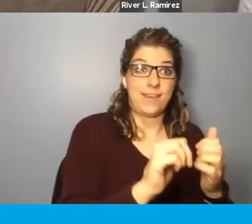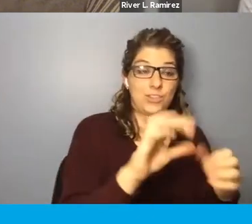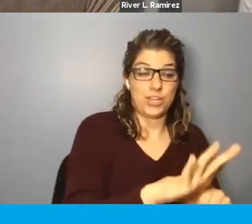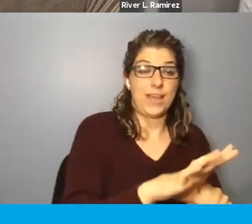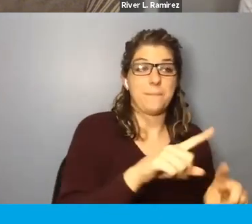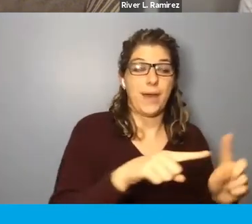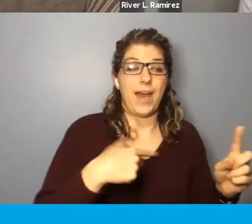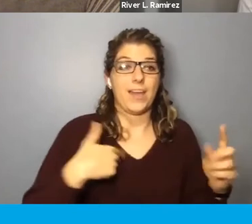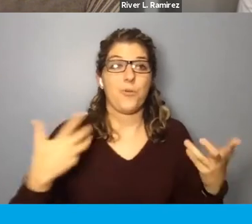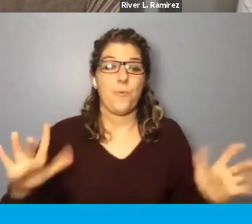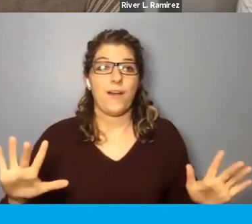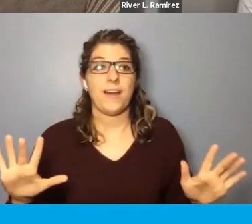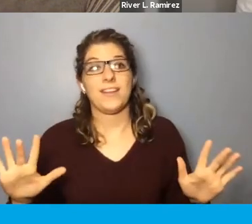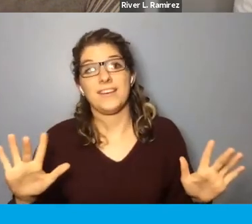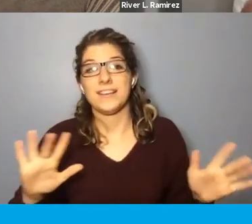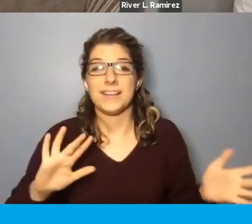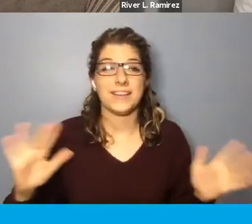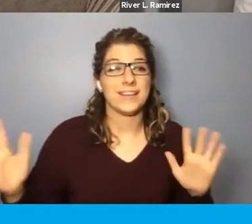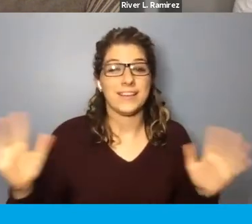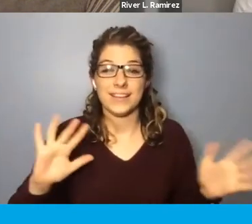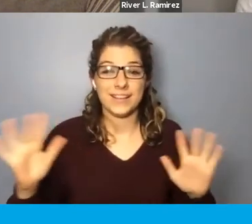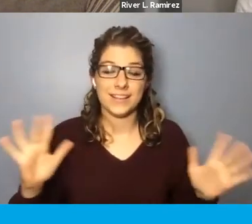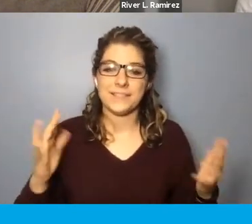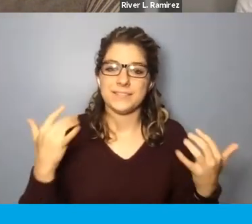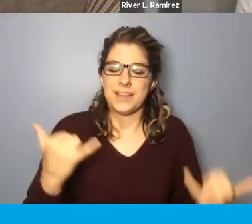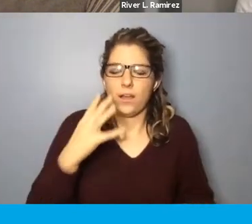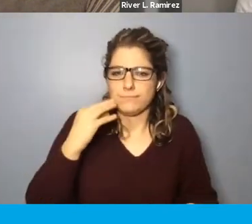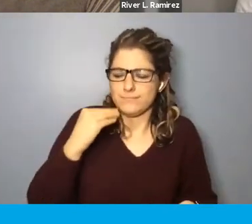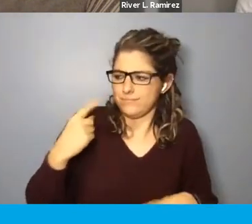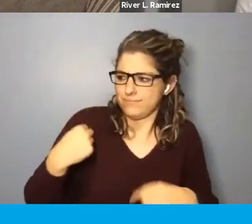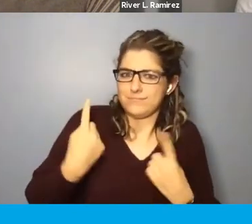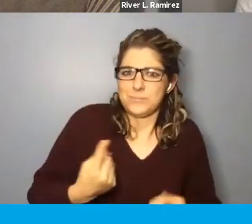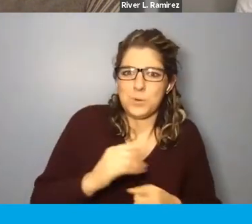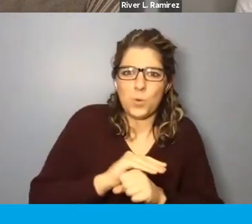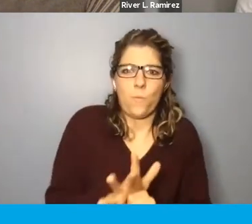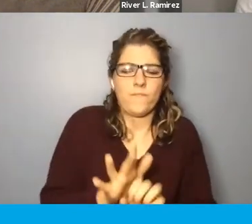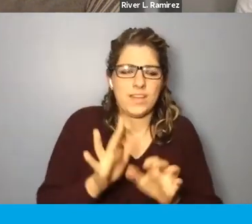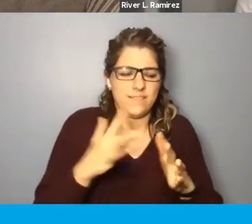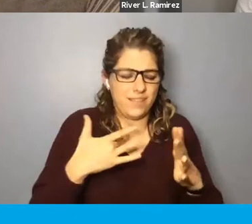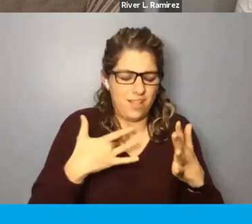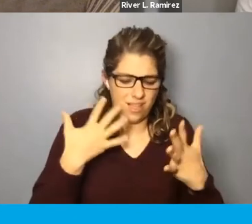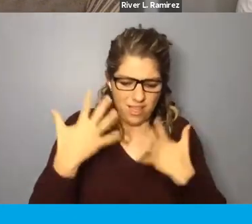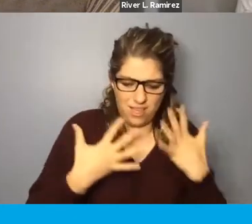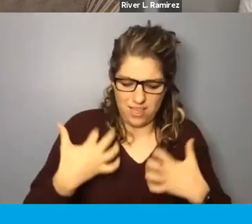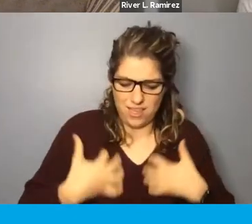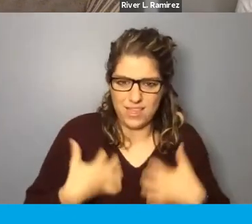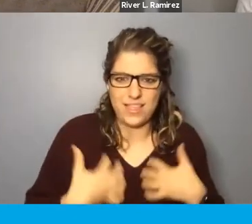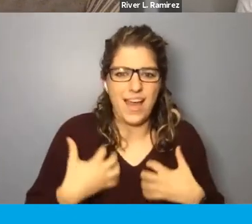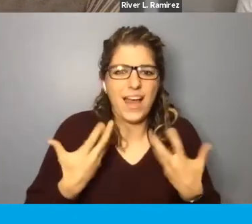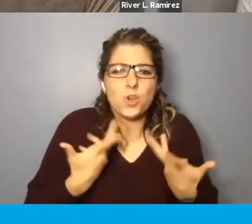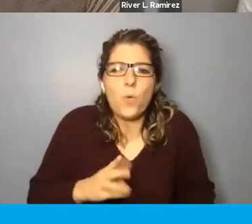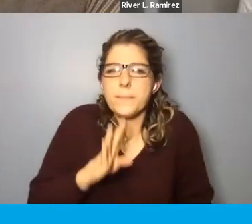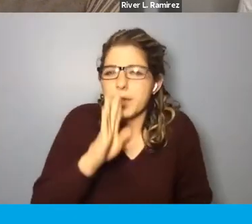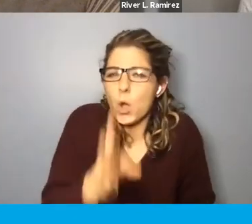be, now that we went through such a dark thing, like, I don't want to be really harsh. I